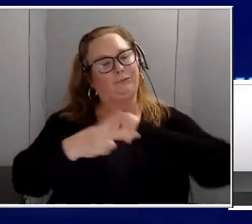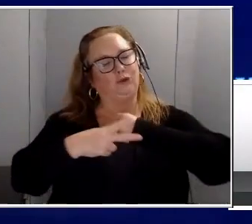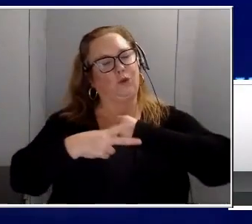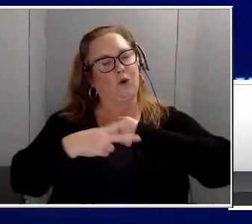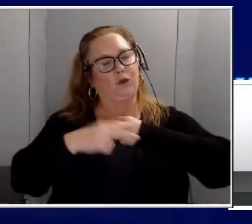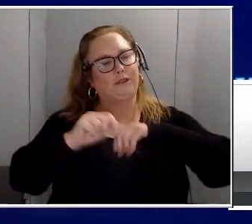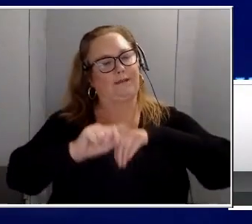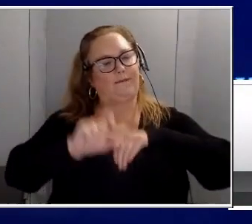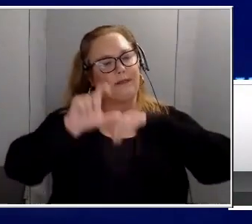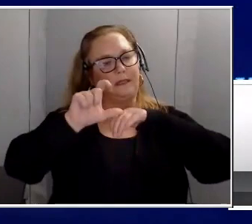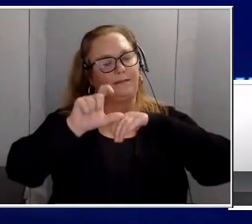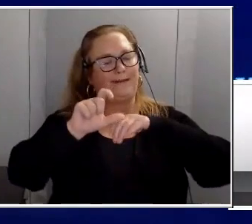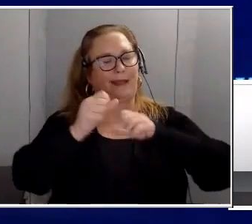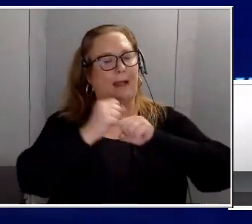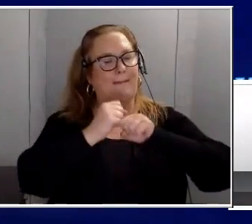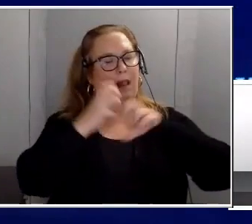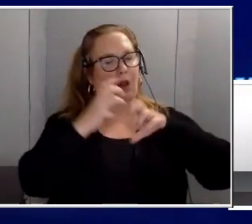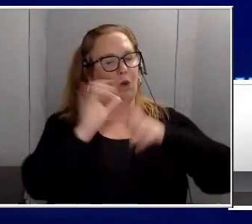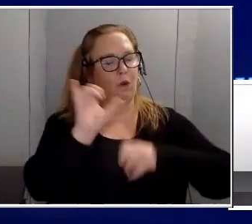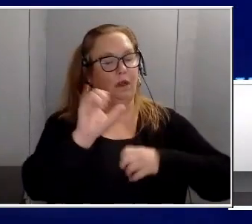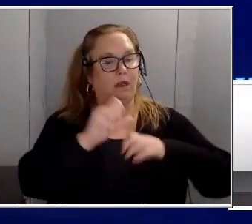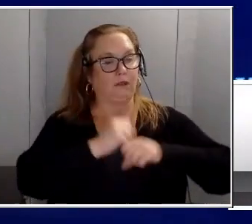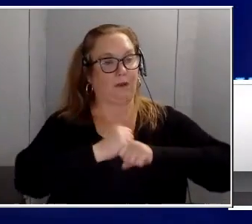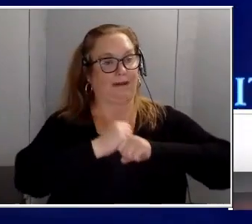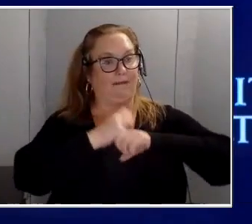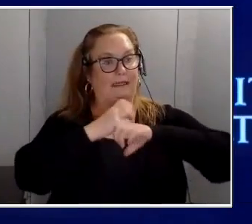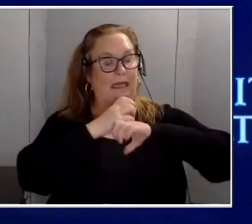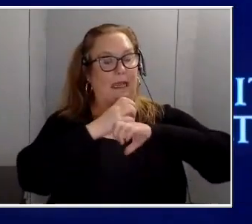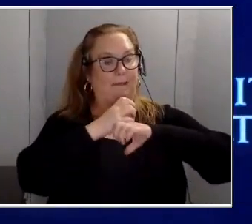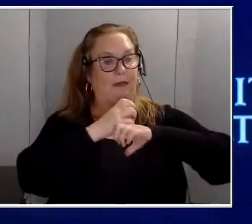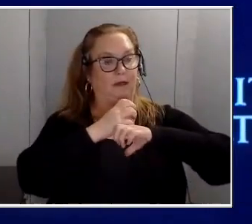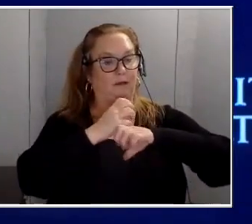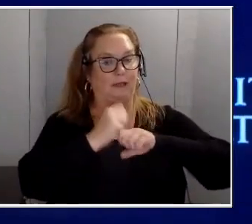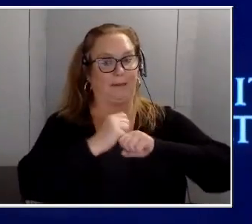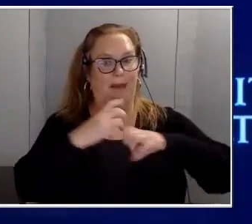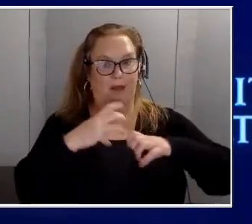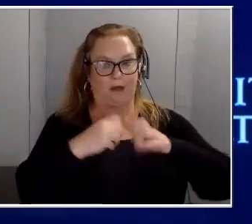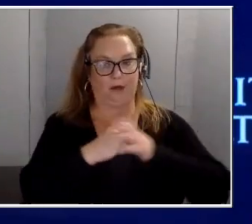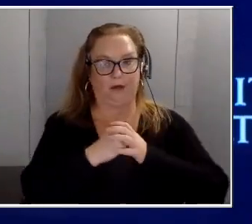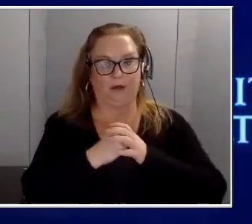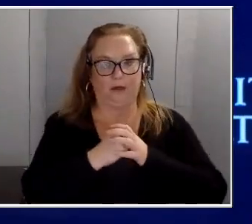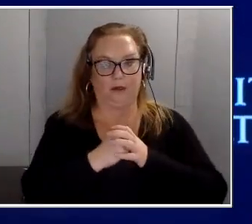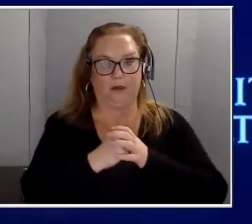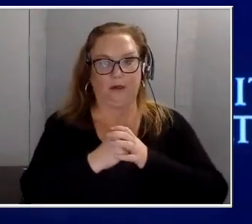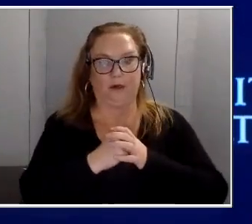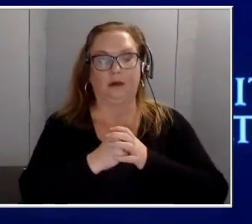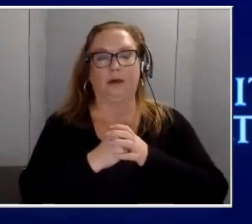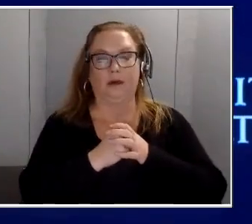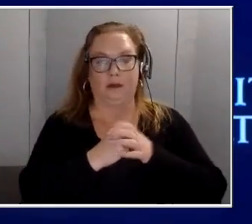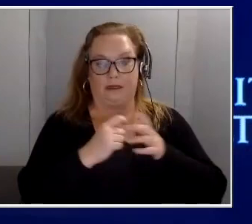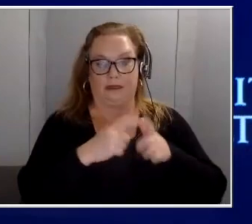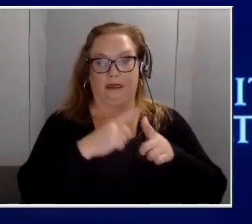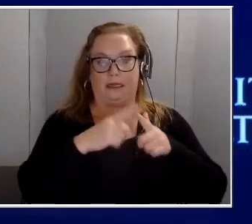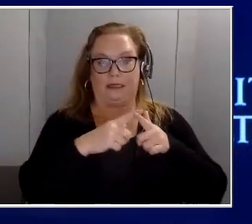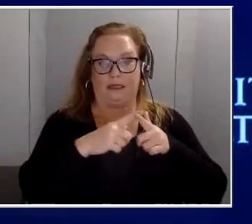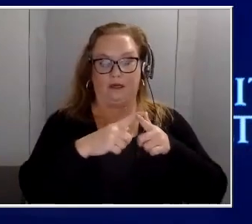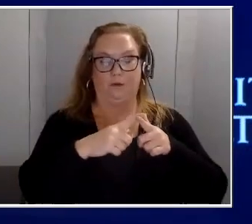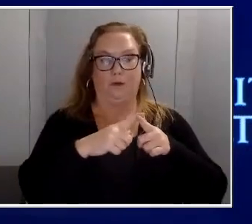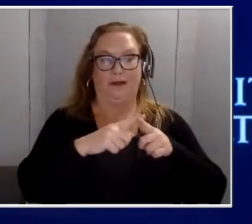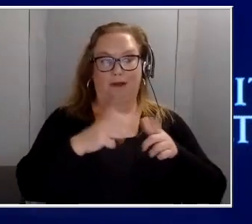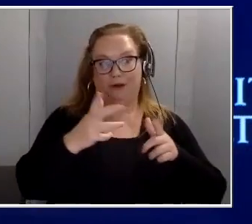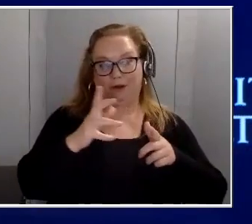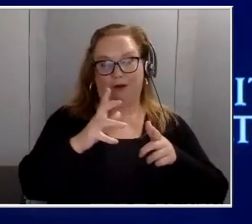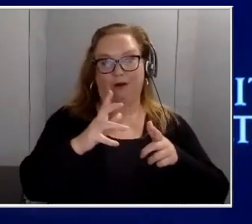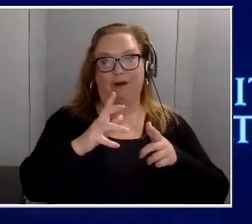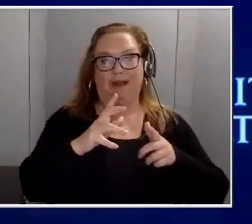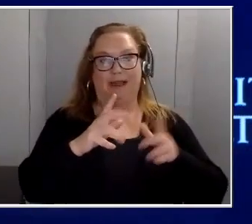urine. It's kind of like a balloon, and so as the bladder fills, it should get bigger. And then when you're in a socially acceptable